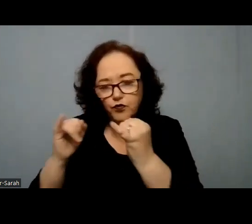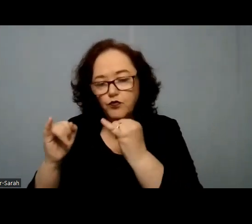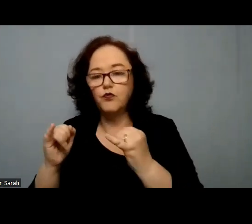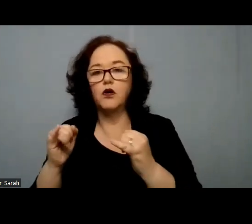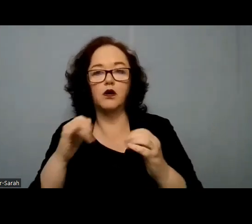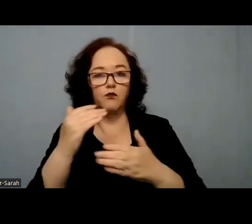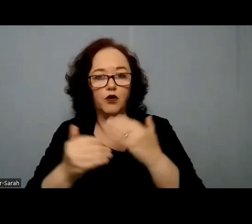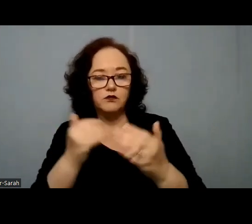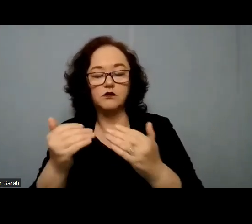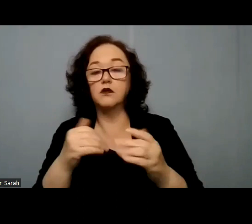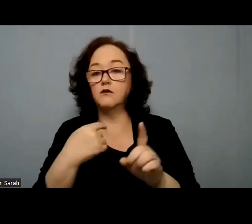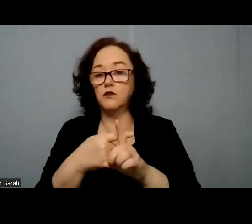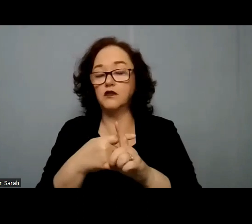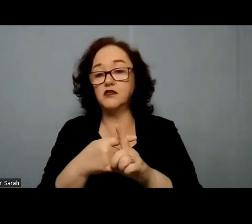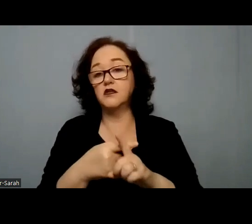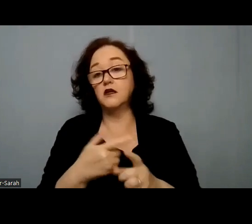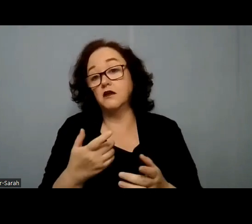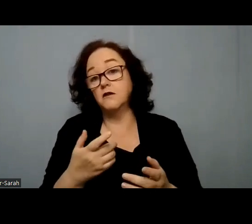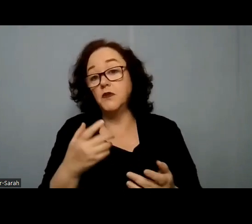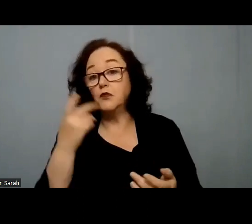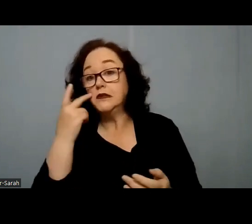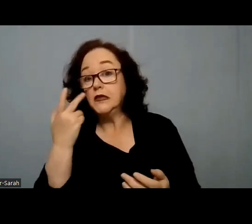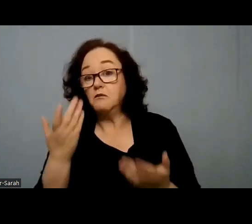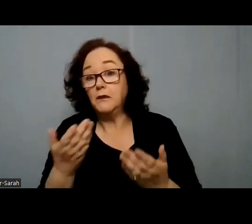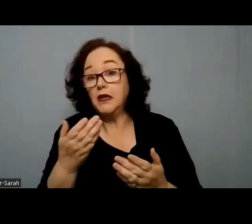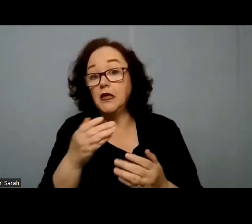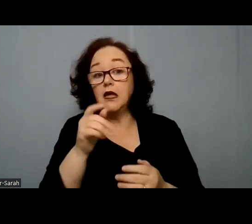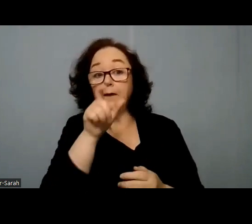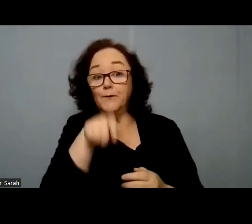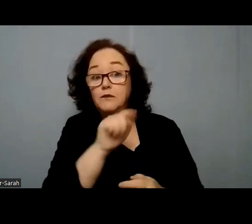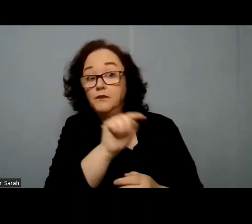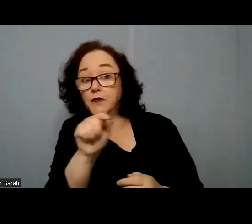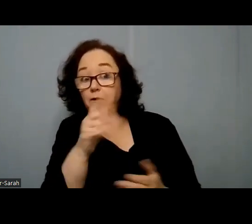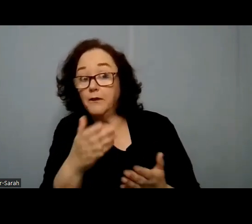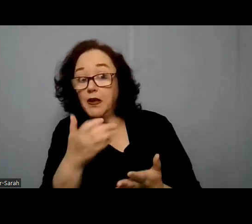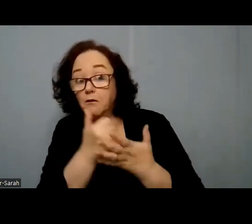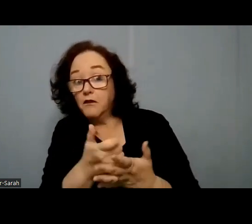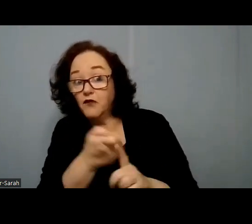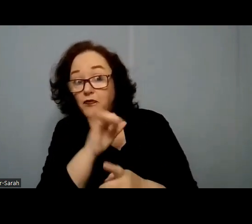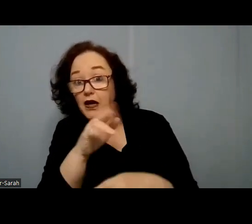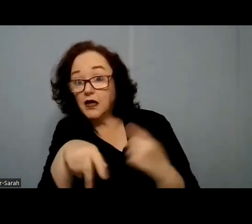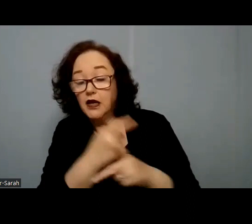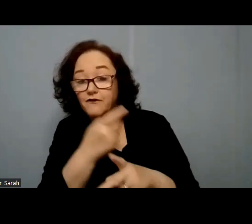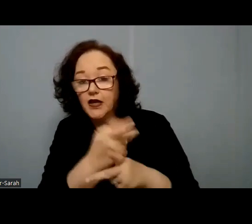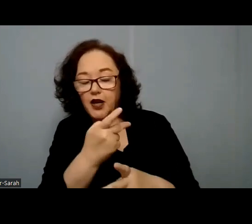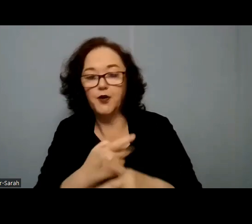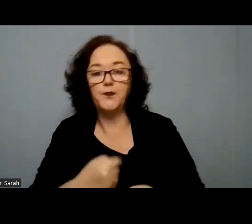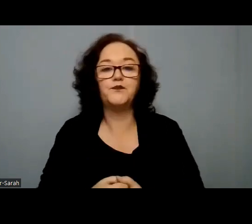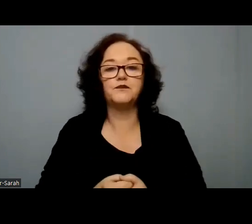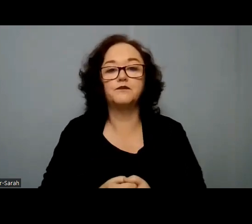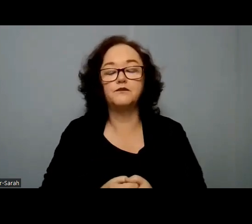those individuals who may benefit from this care. So the state hospital systems opens capacity in